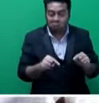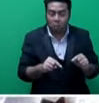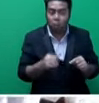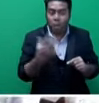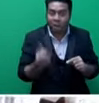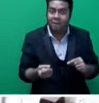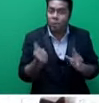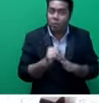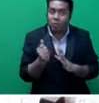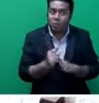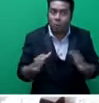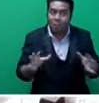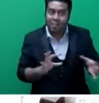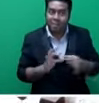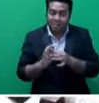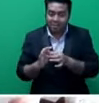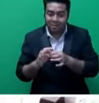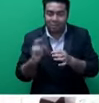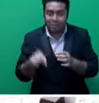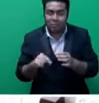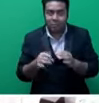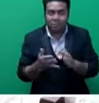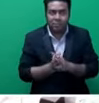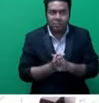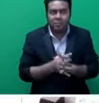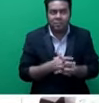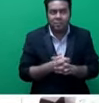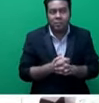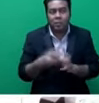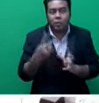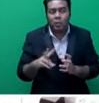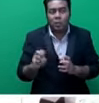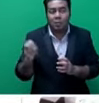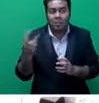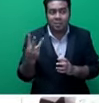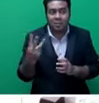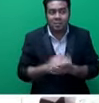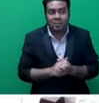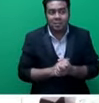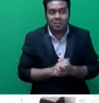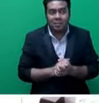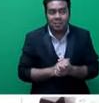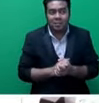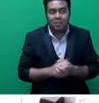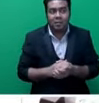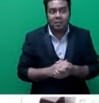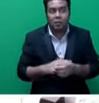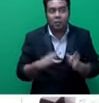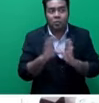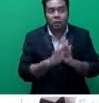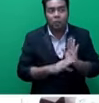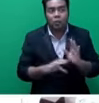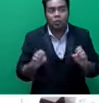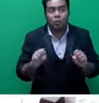have also linked to that under the Extradition Act 2003, an offence is an extradition offence if the conduct that constitutes